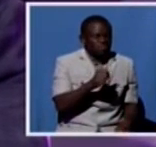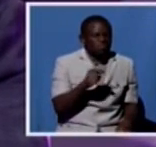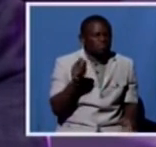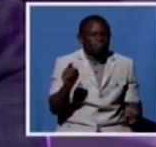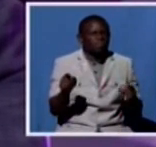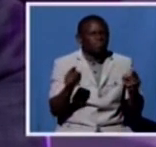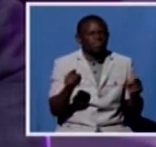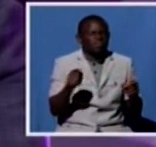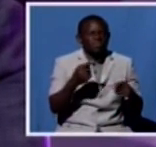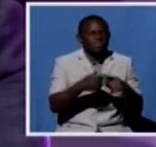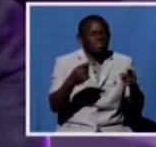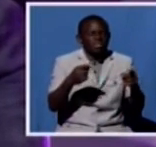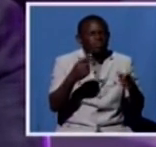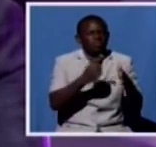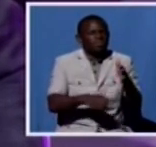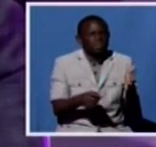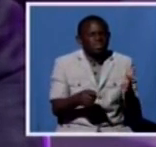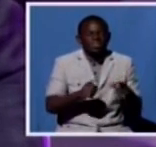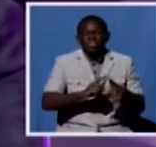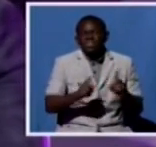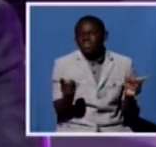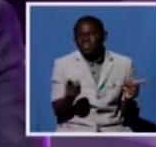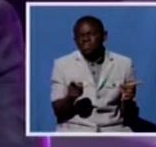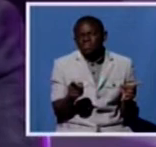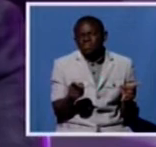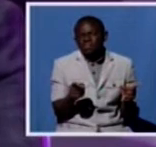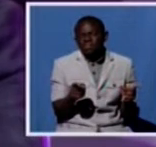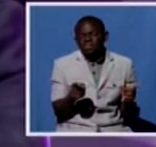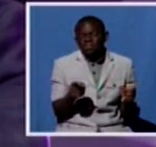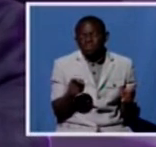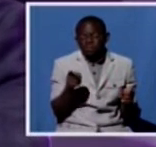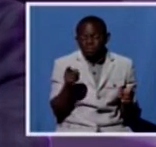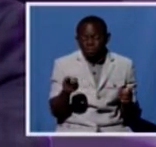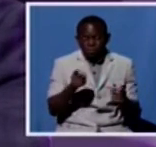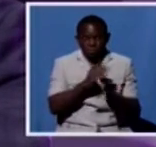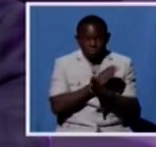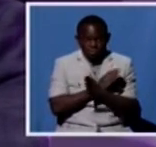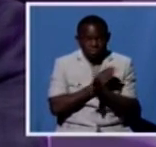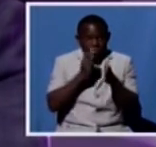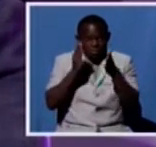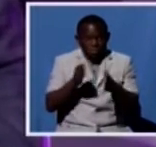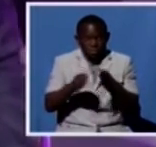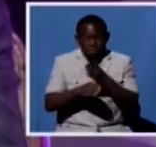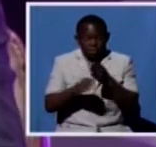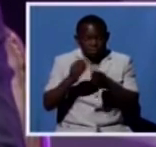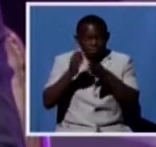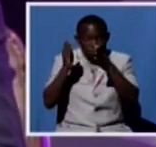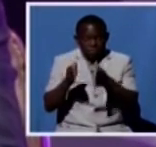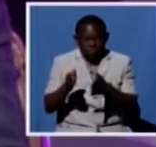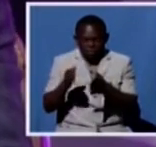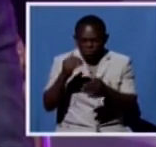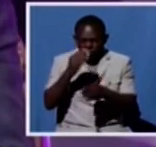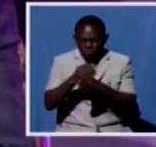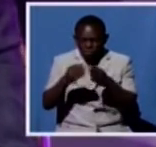that it's hand to mouth. If we don't pay them for 1 month, then the effect is so much. So that's where the